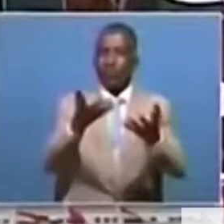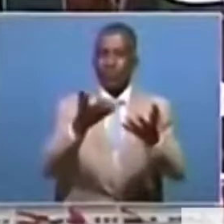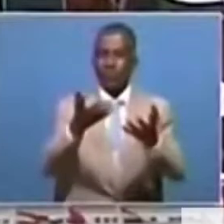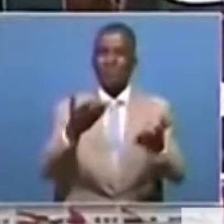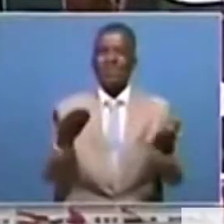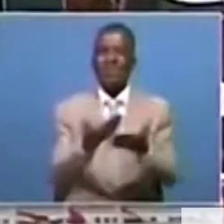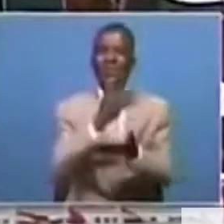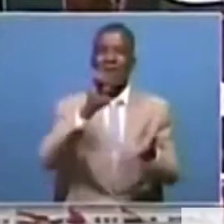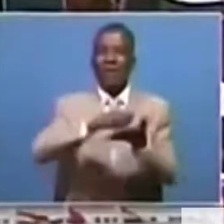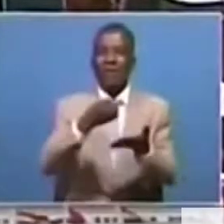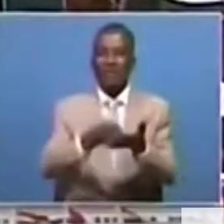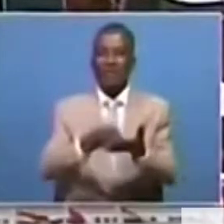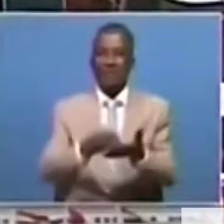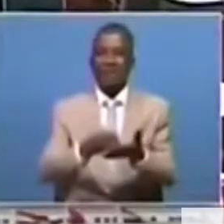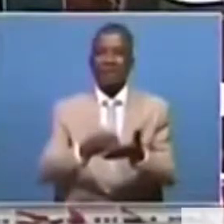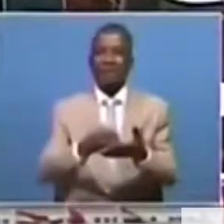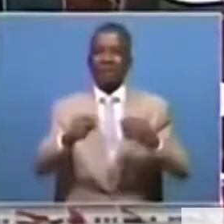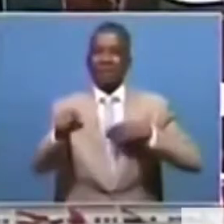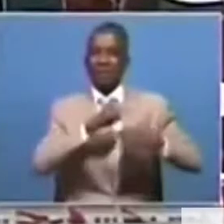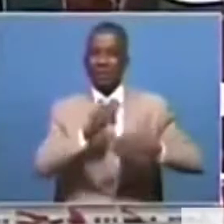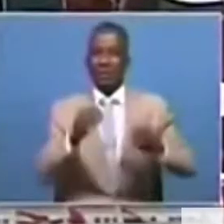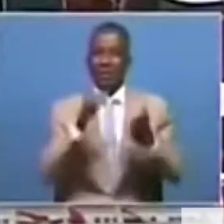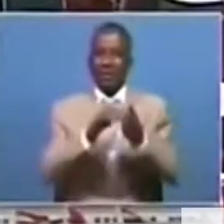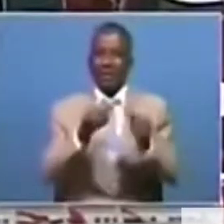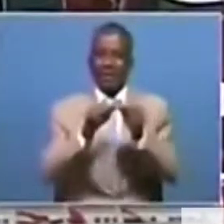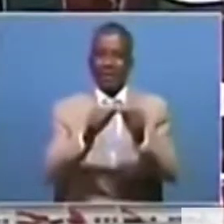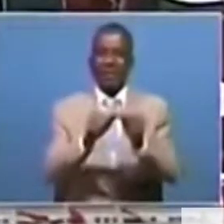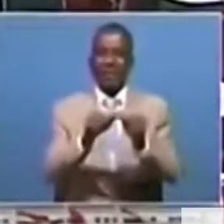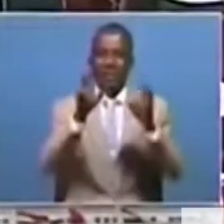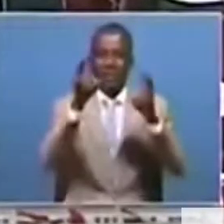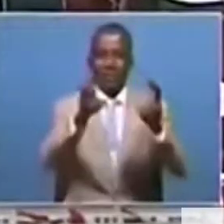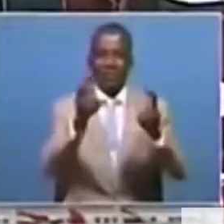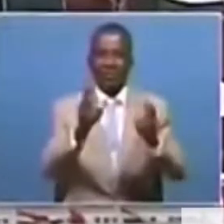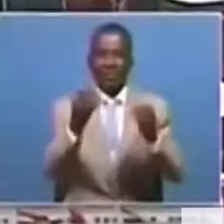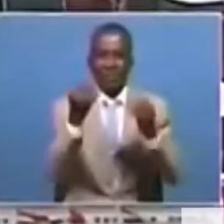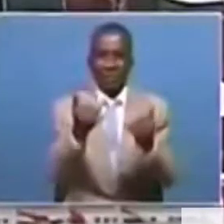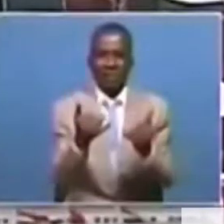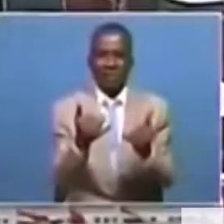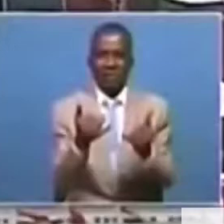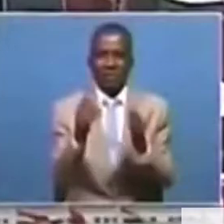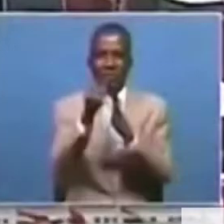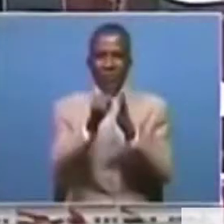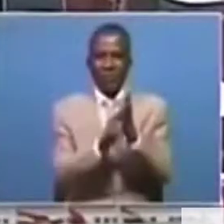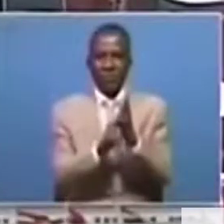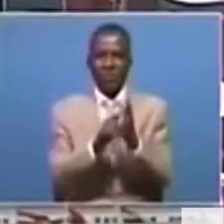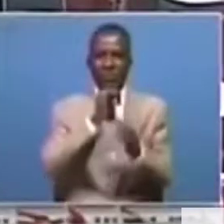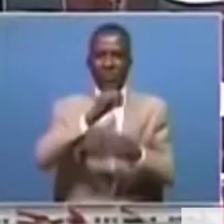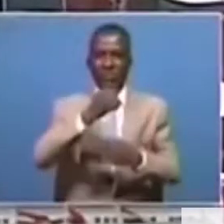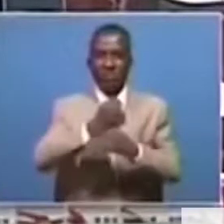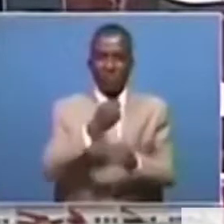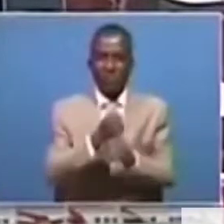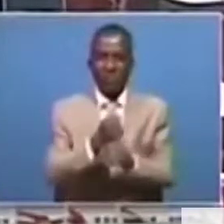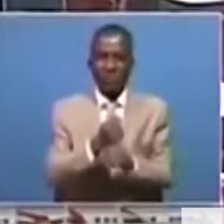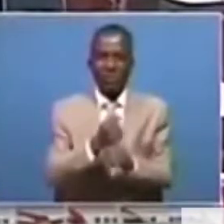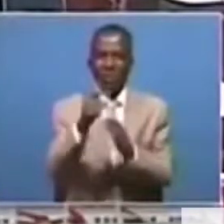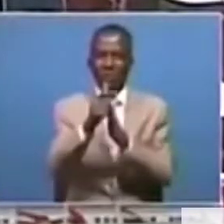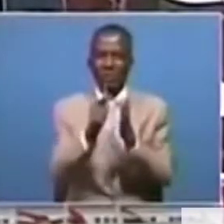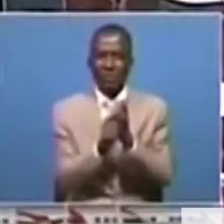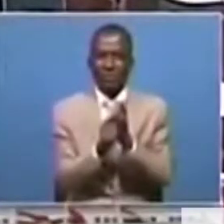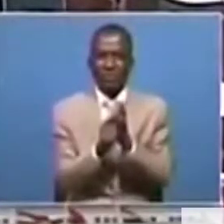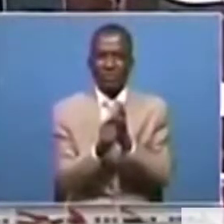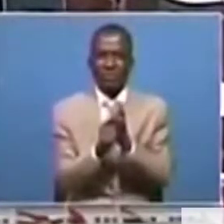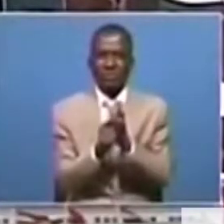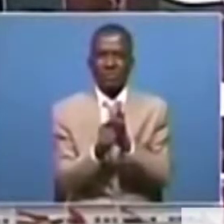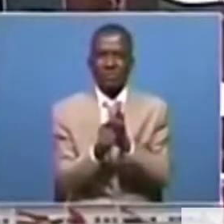or fresh evidence, seeking to fill in gaps or lapses in his or her case, for the rule is not meant to aid the slothful or the indolent,